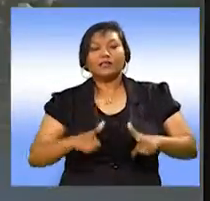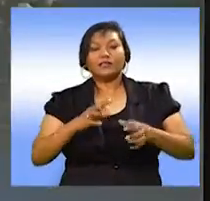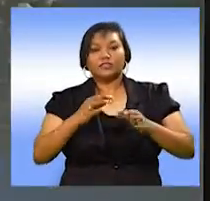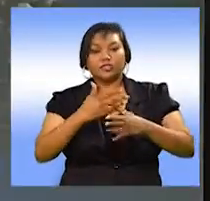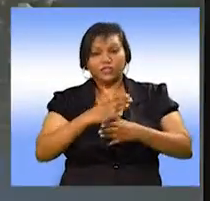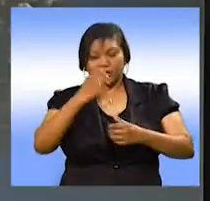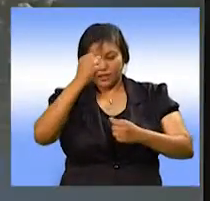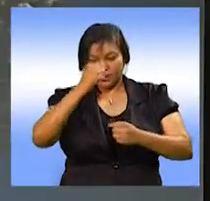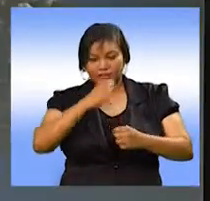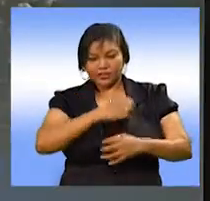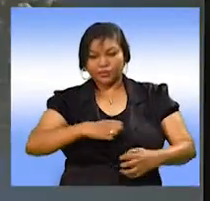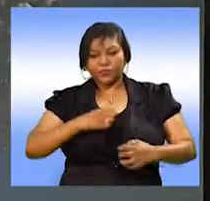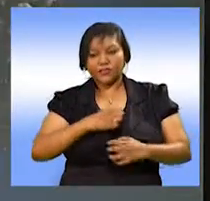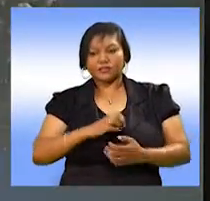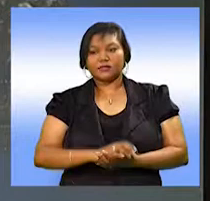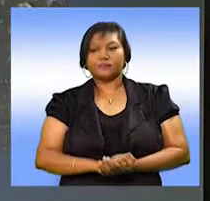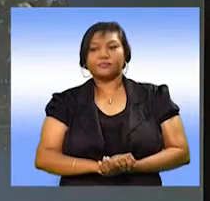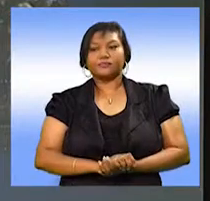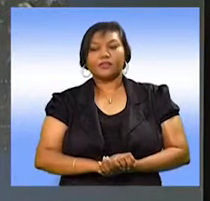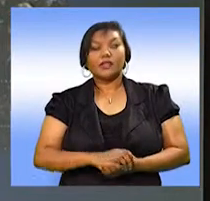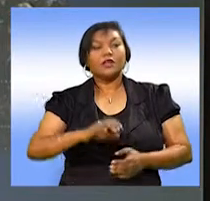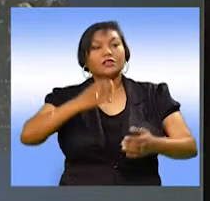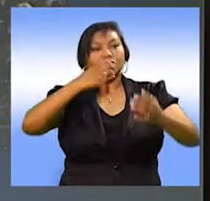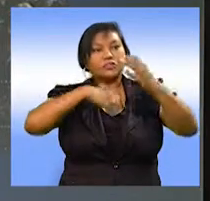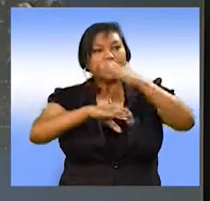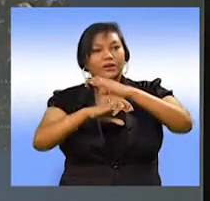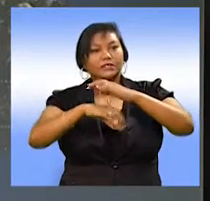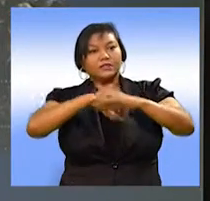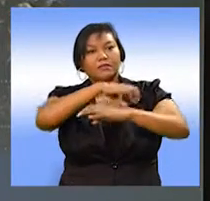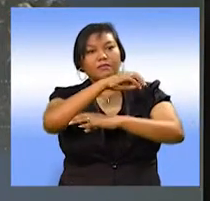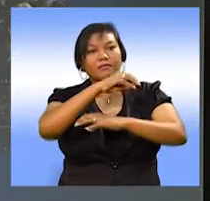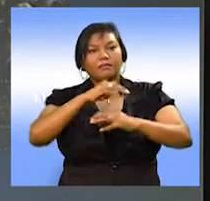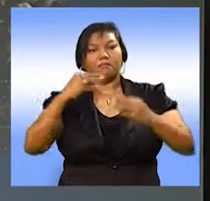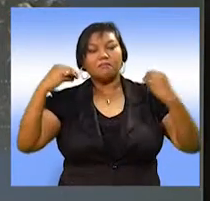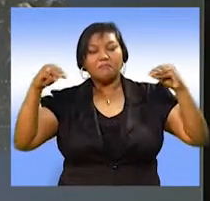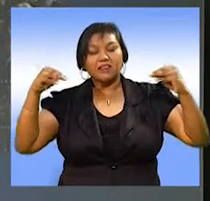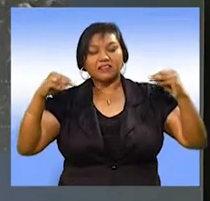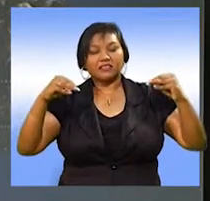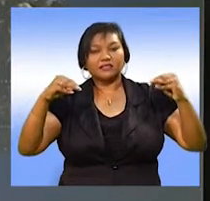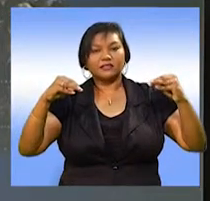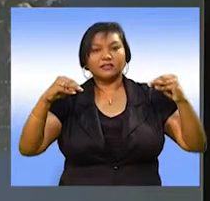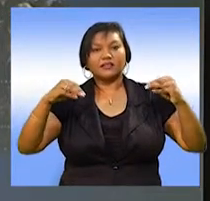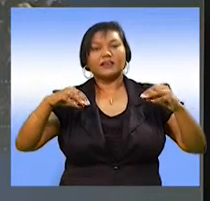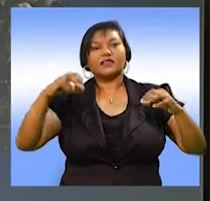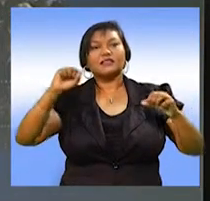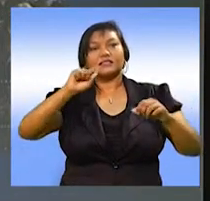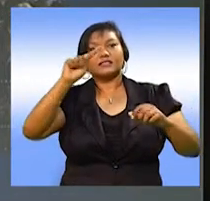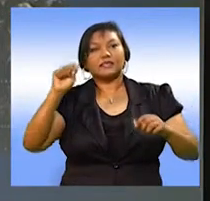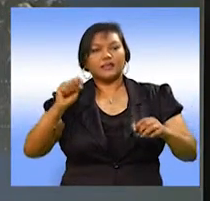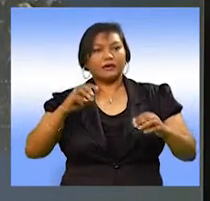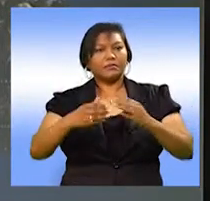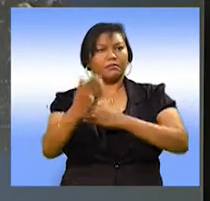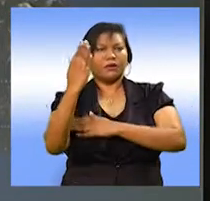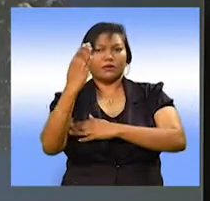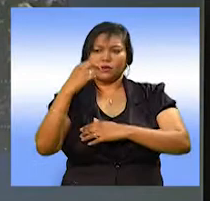happened. Chaguanas Market on a Saturday morning, you walk out and you see the